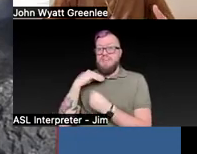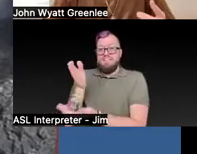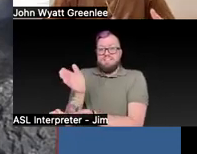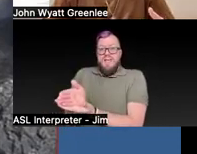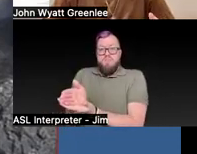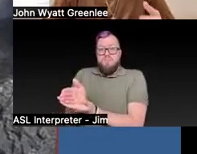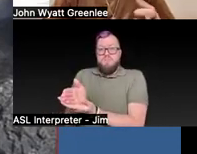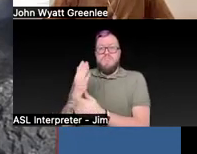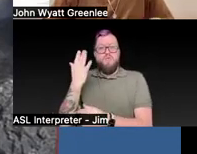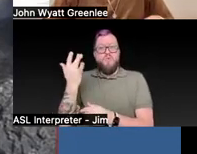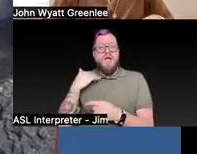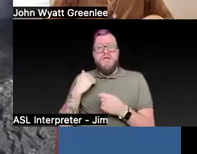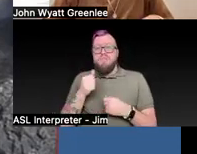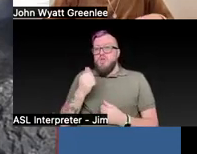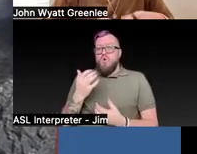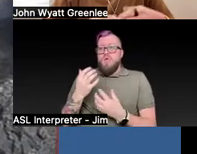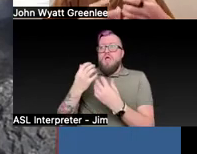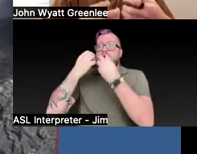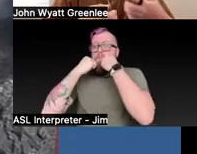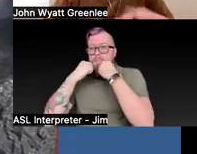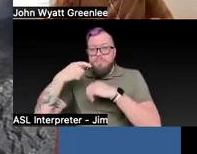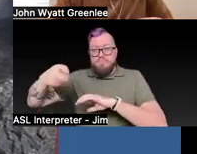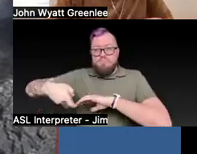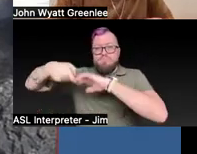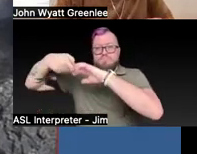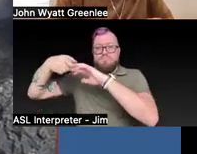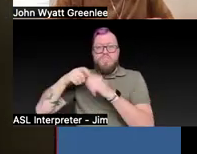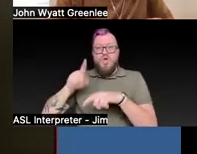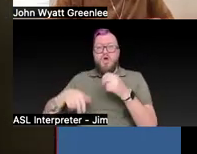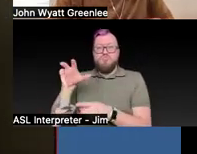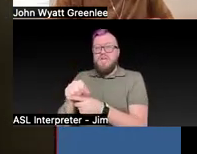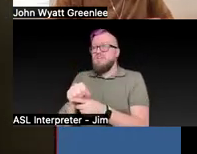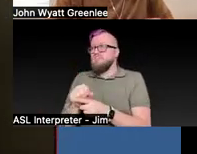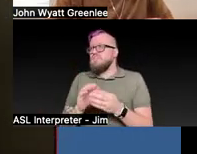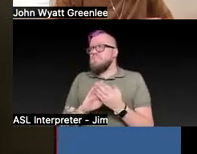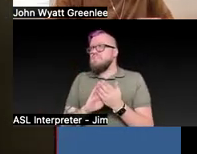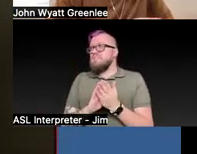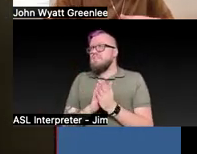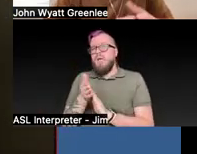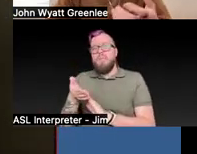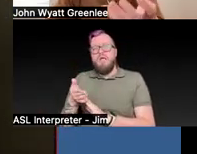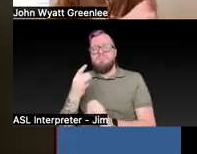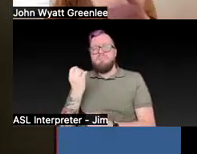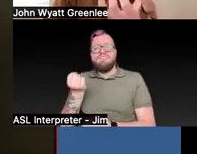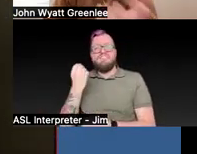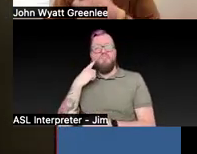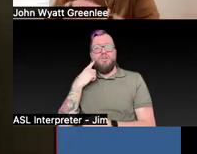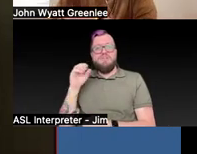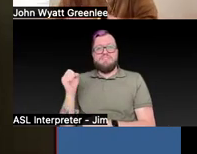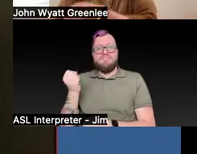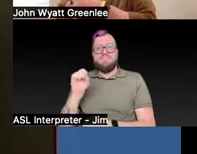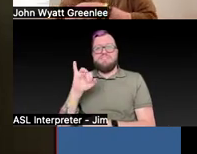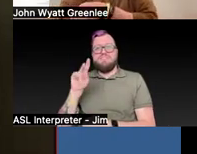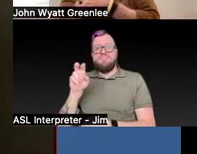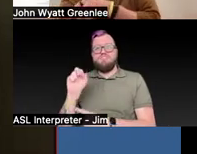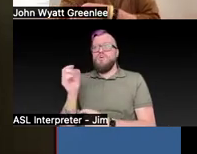to catch because they won't take bait. They turn kind of a silvery color. Do I have a picture of one? Yeah, they're a much darker color. It's a little